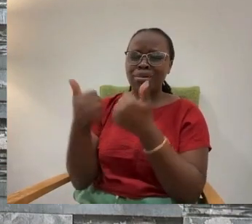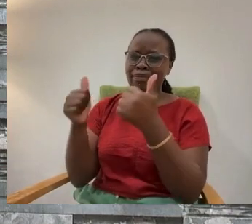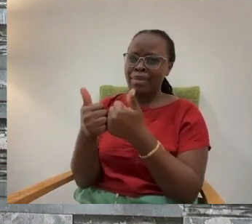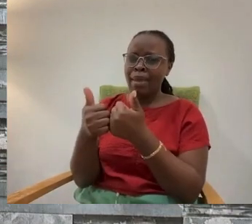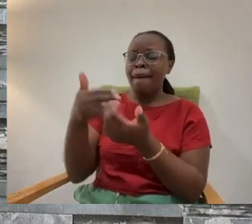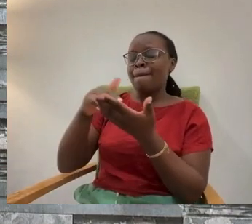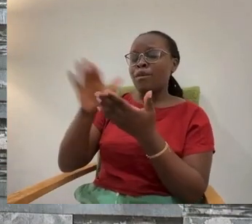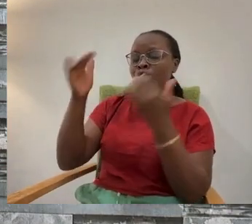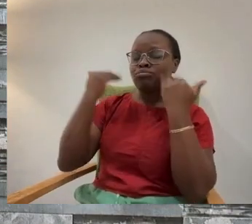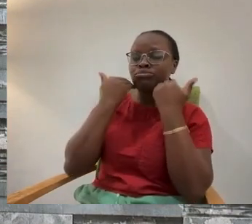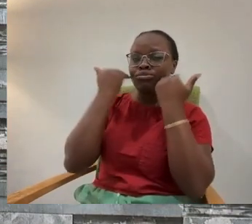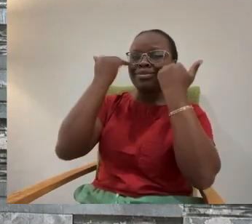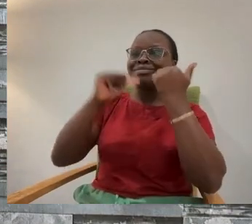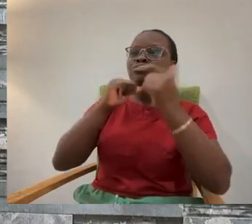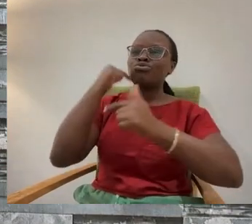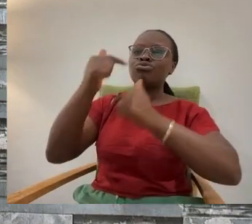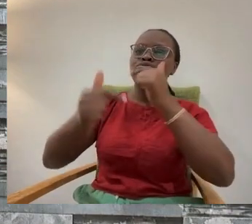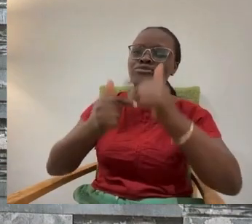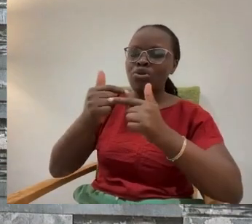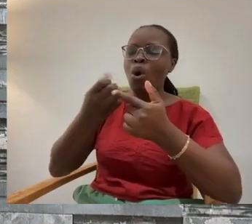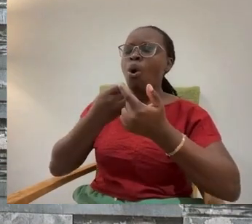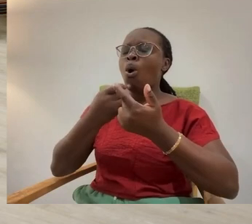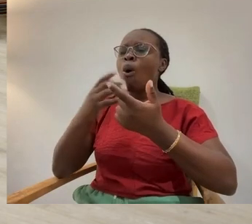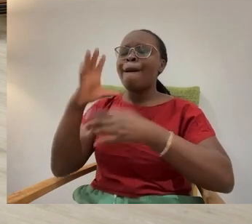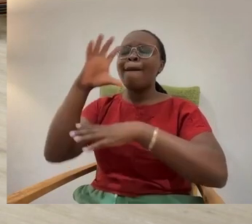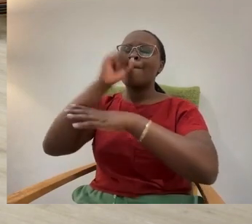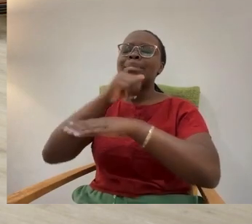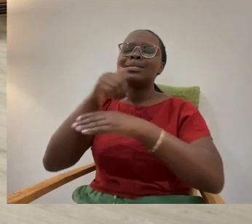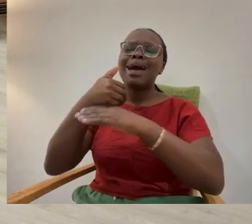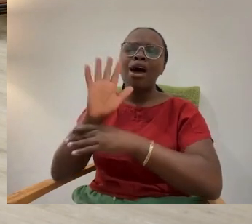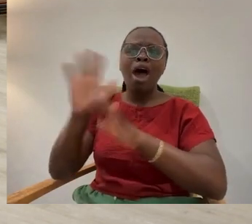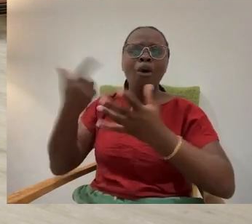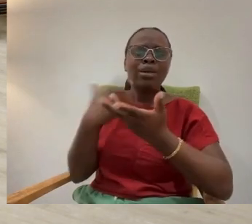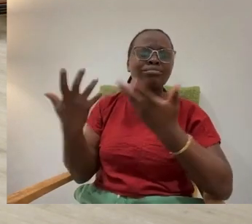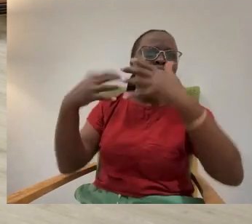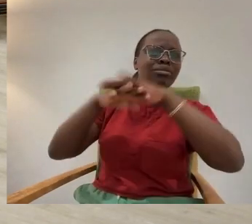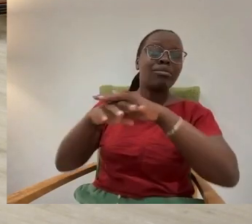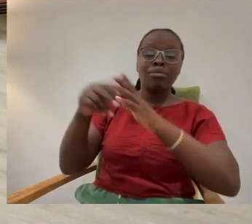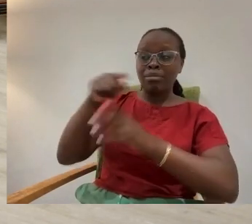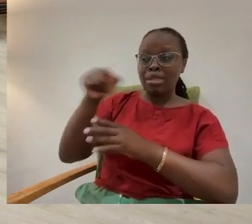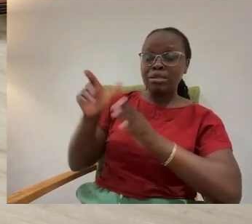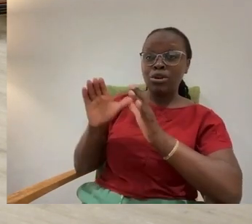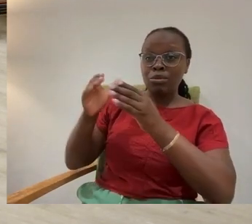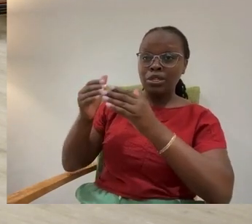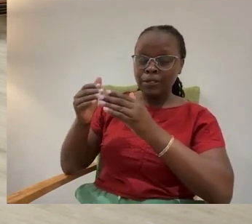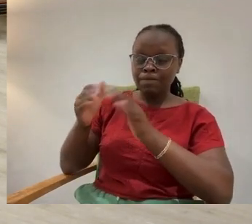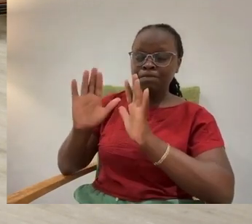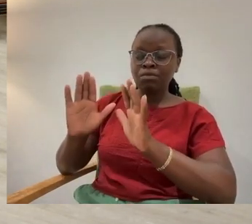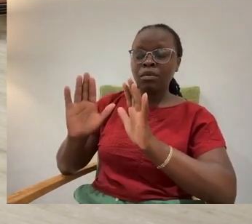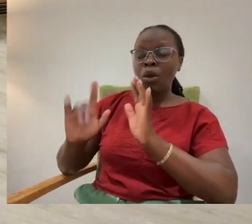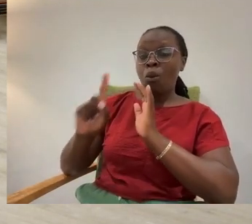of not continuing or not coming back or missing out on schooling? Yes, I think one of the area that